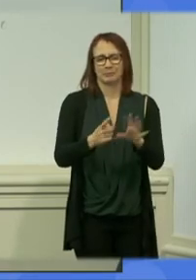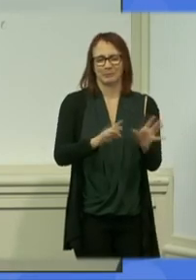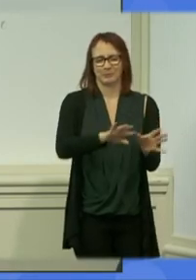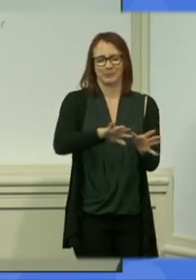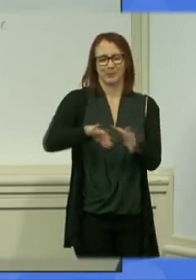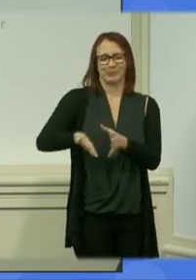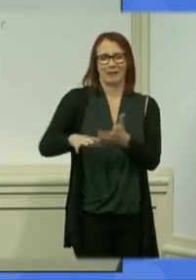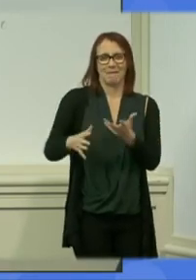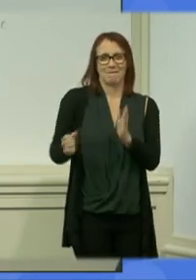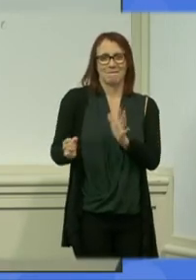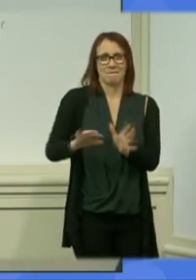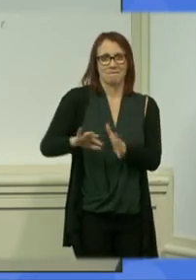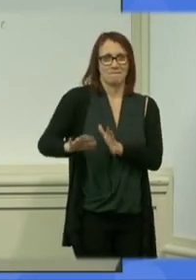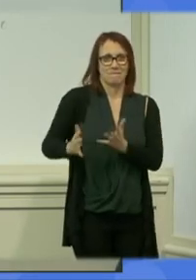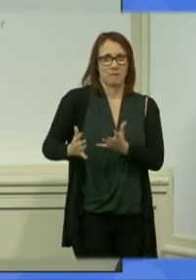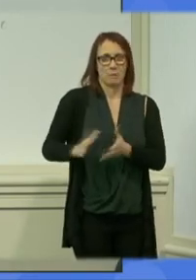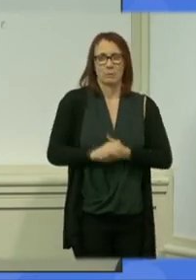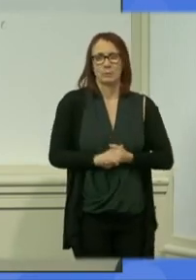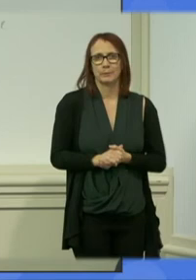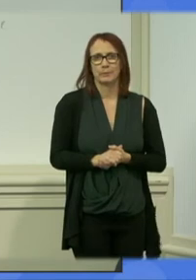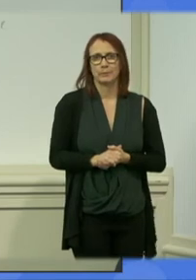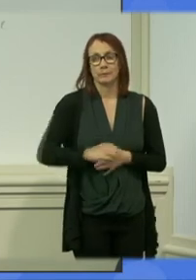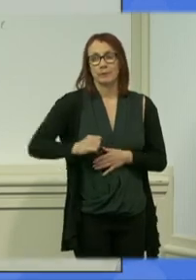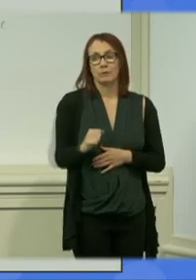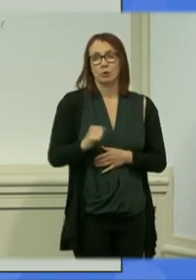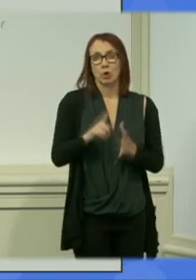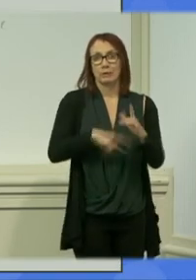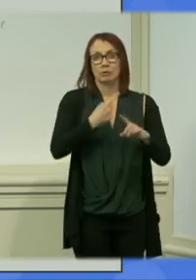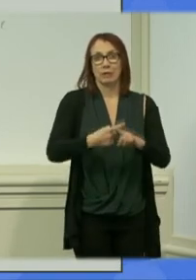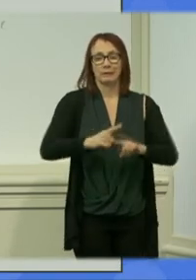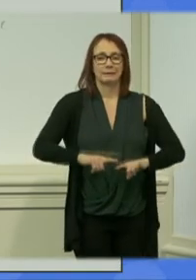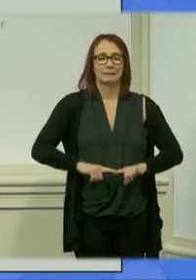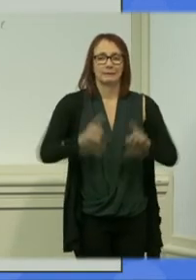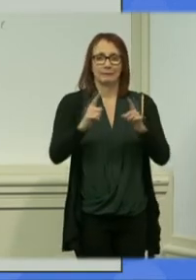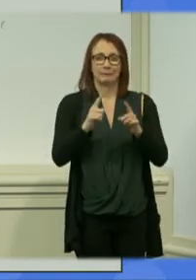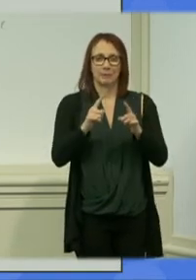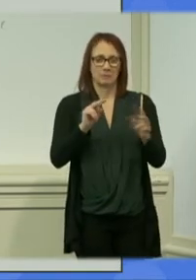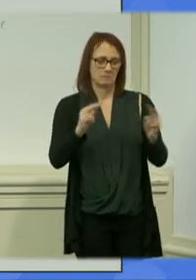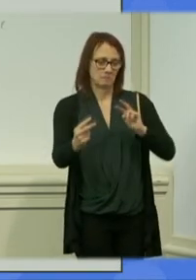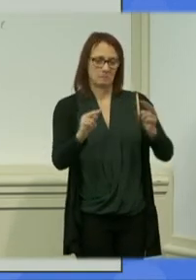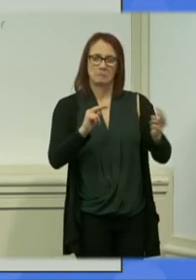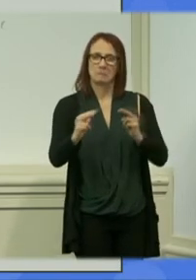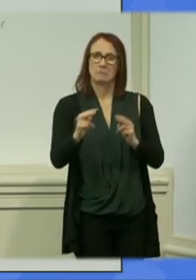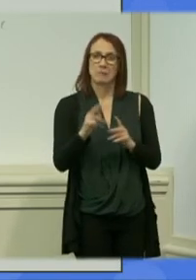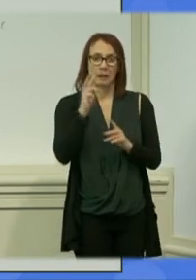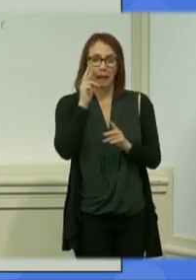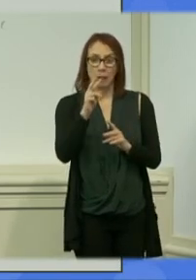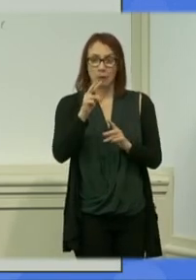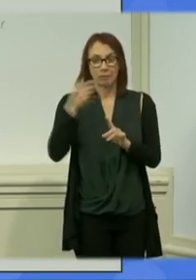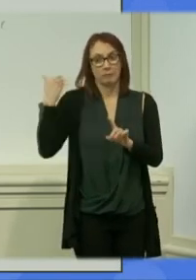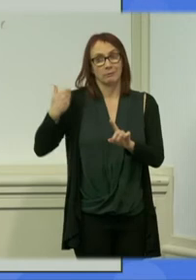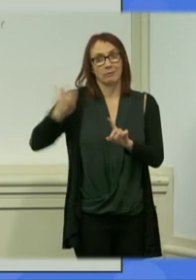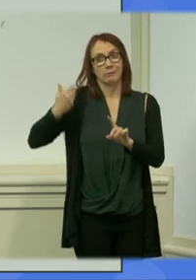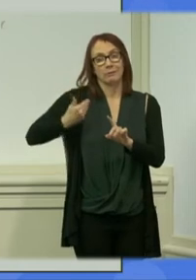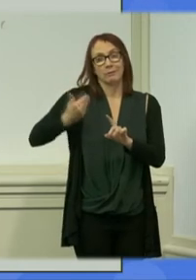look at Scottish taxes. Scottish taxes, there's different ways of looking at them. We can look at the chronology of them.